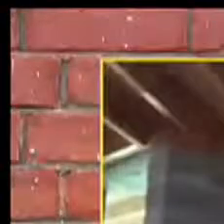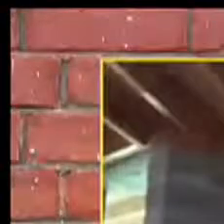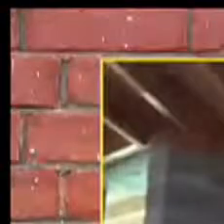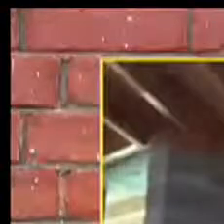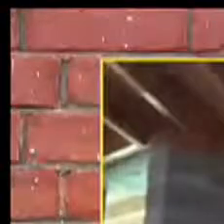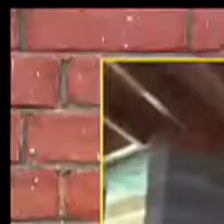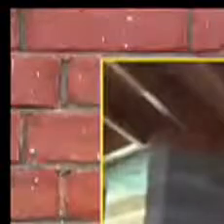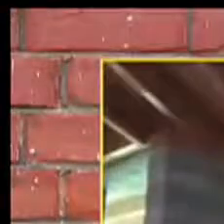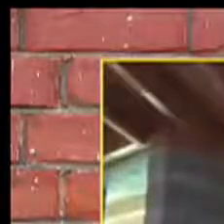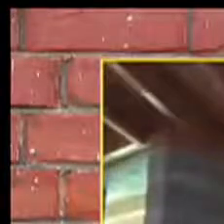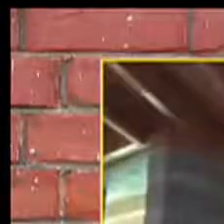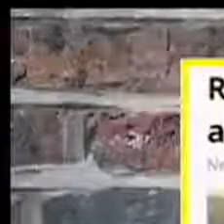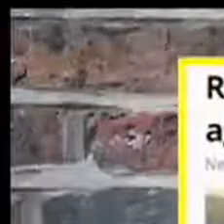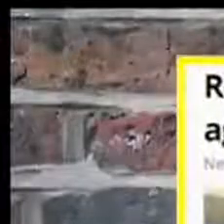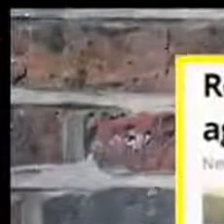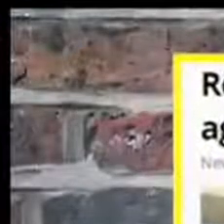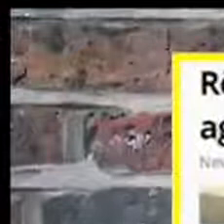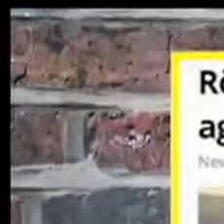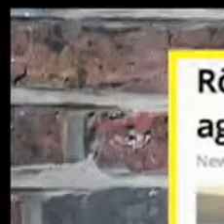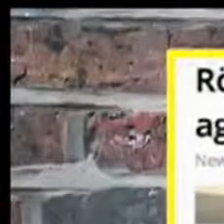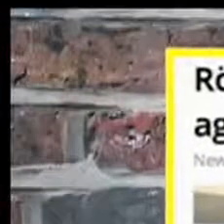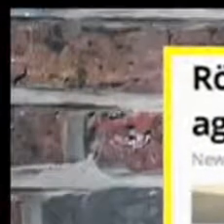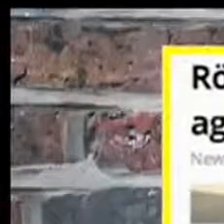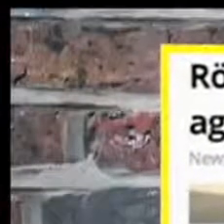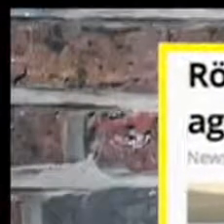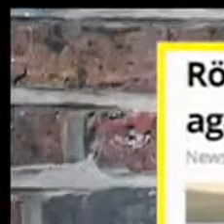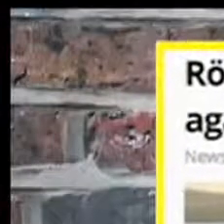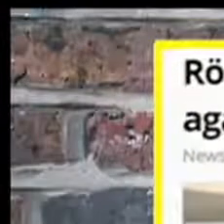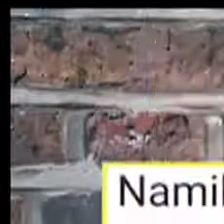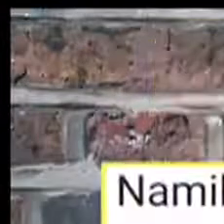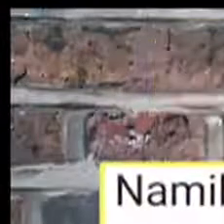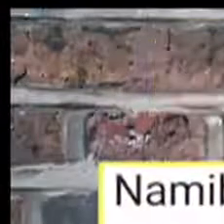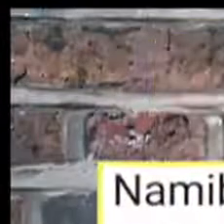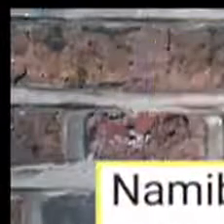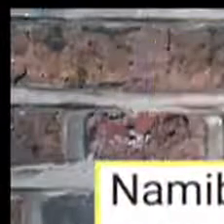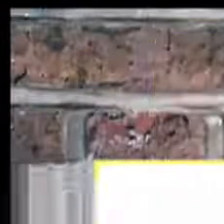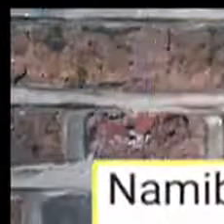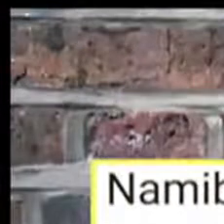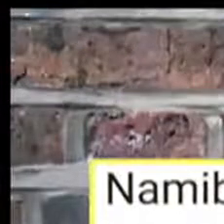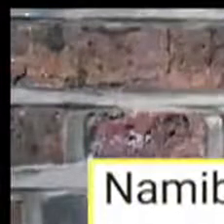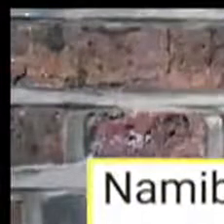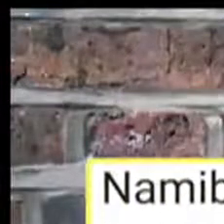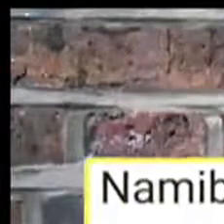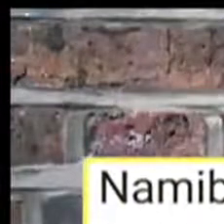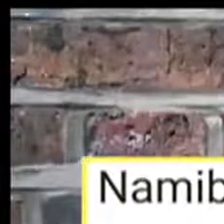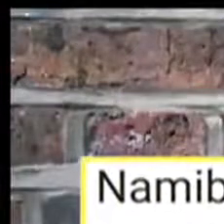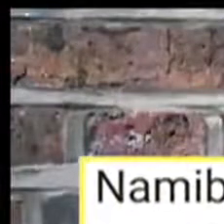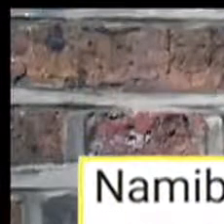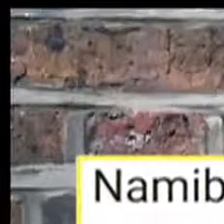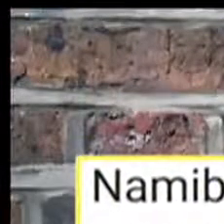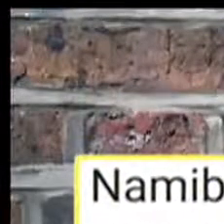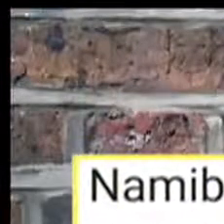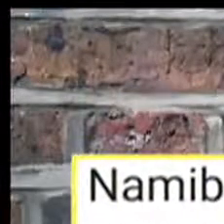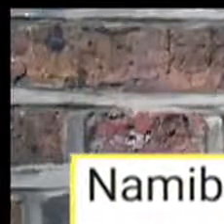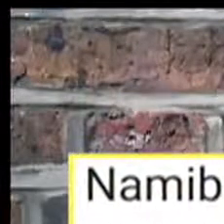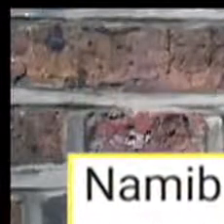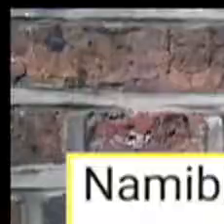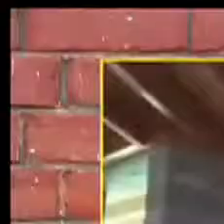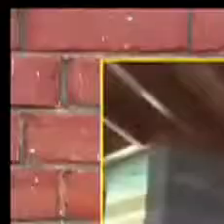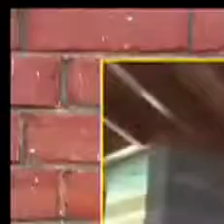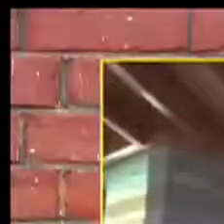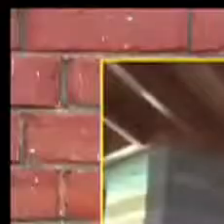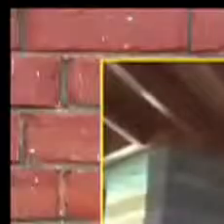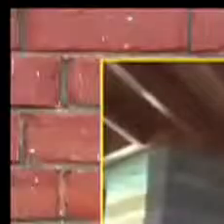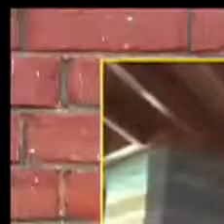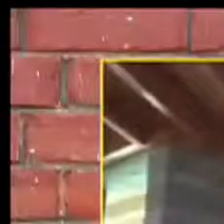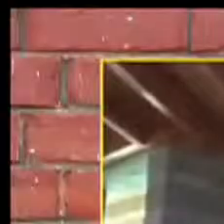fight against COVID-19? Could they have spent 300 million on tracing people and managing people? Is